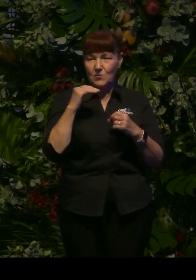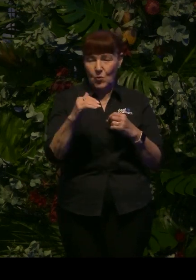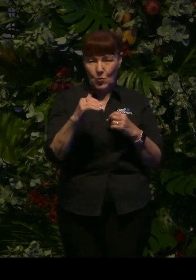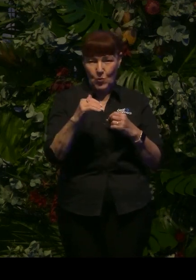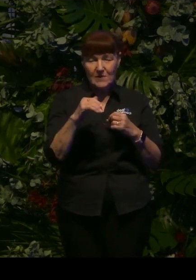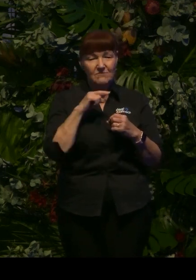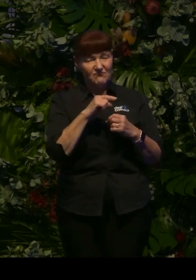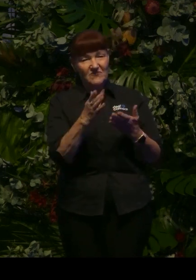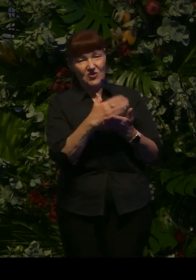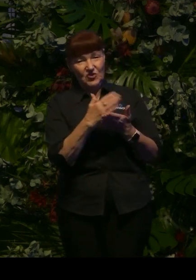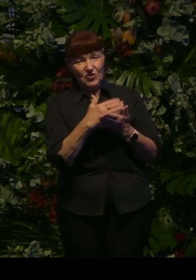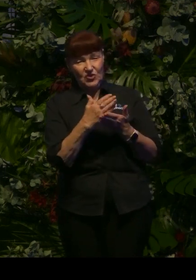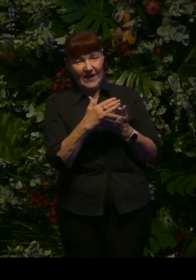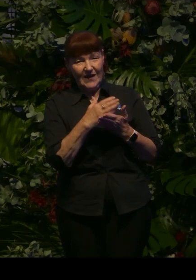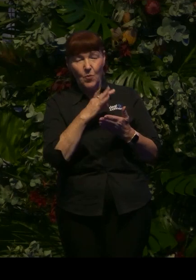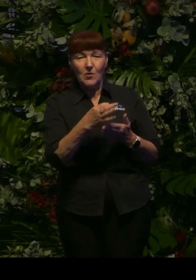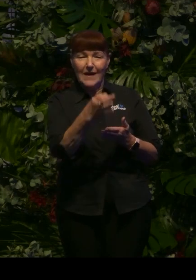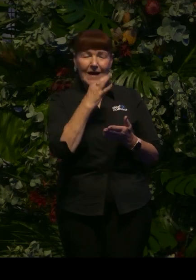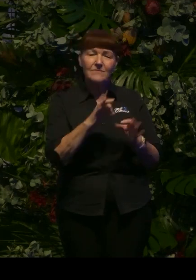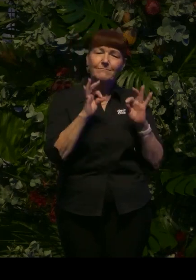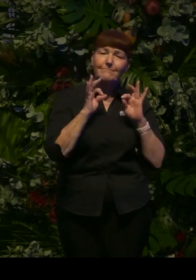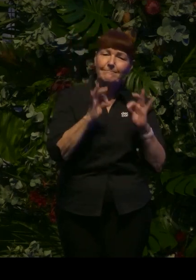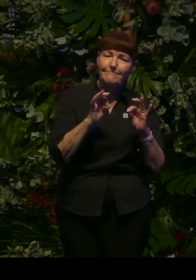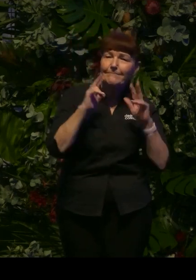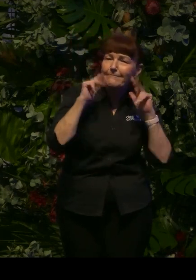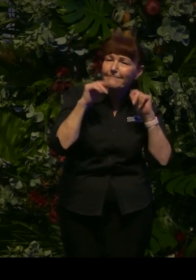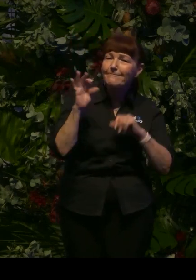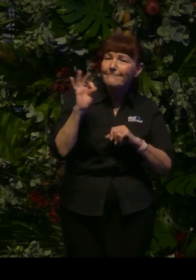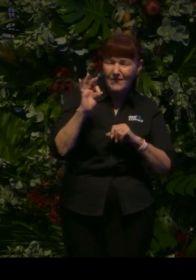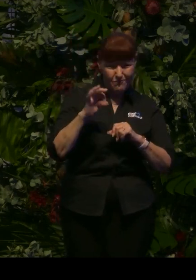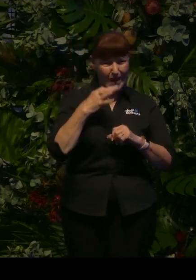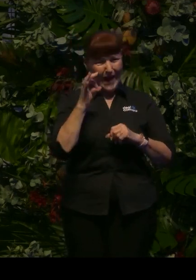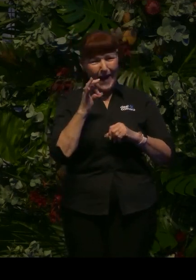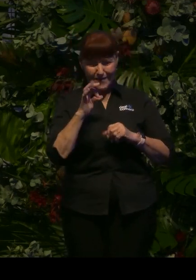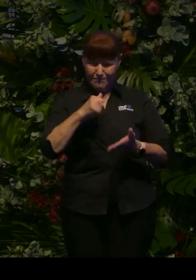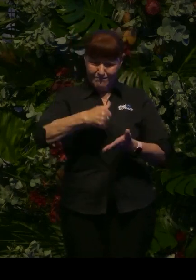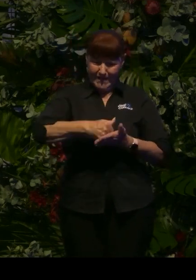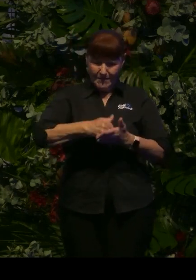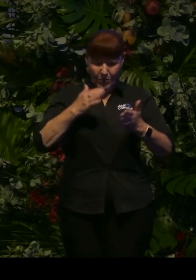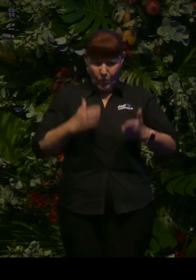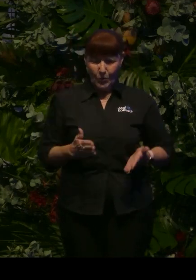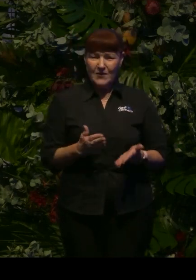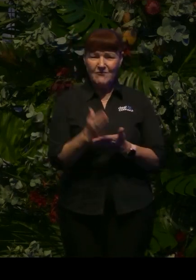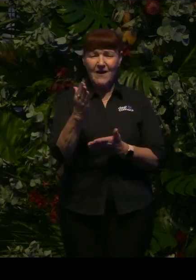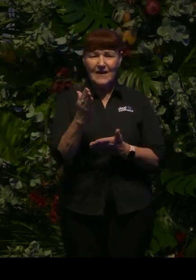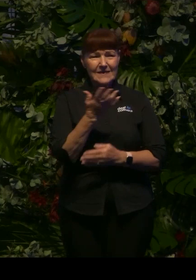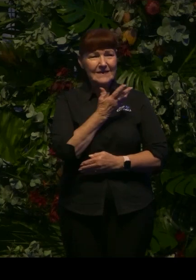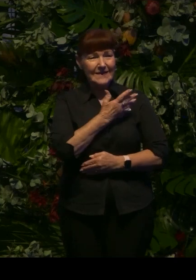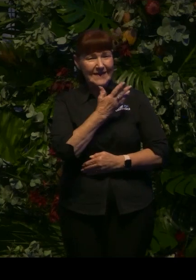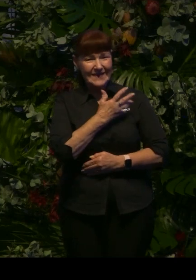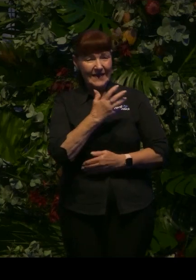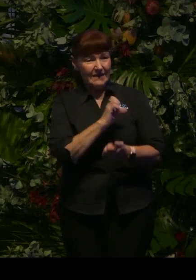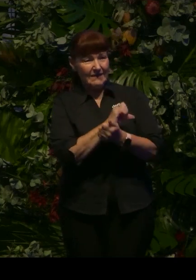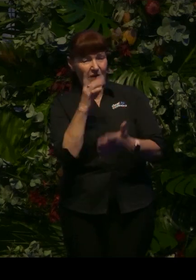He shared, "We are not asking for special treatment. We're asking for fundamental human decency, dignity, and the freedom